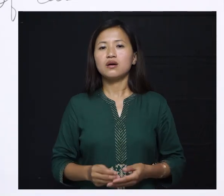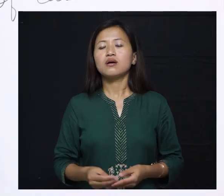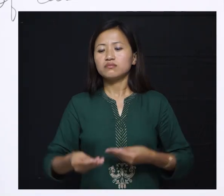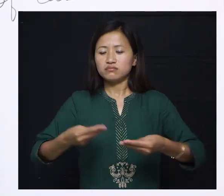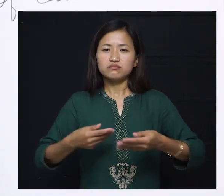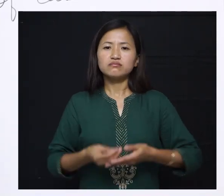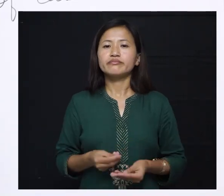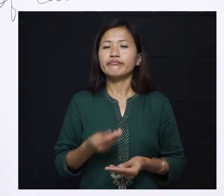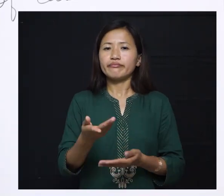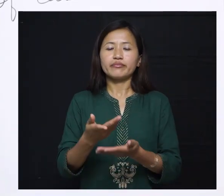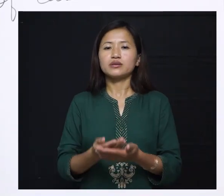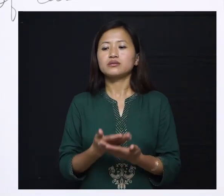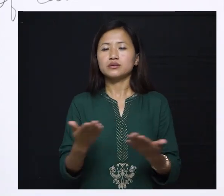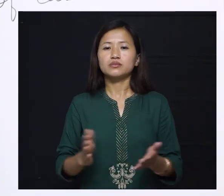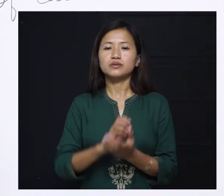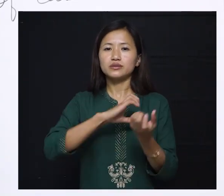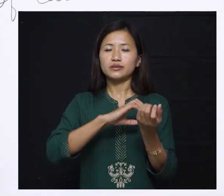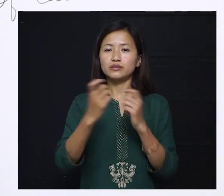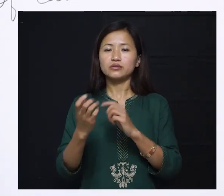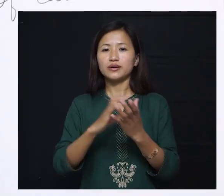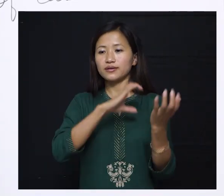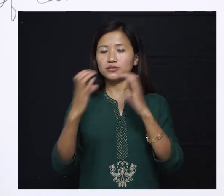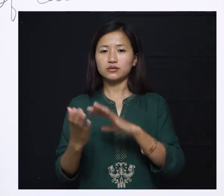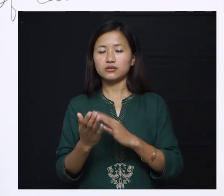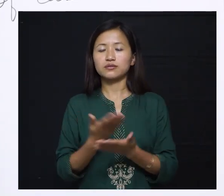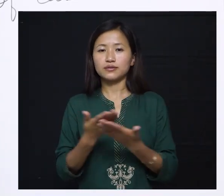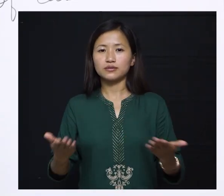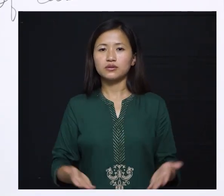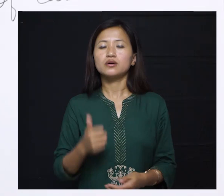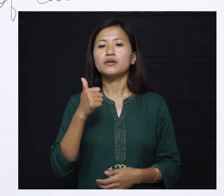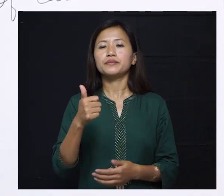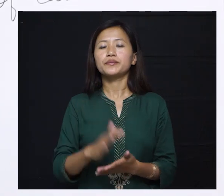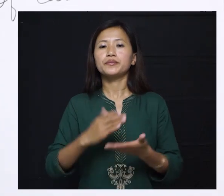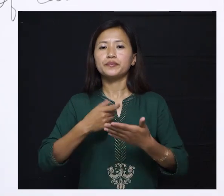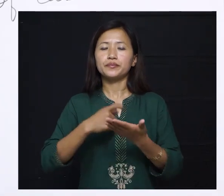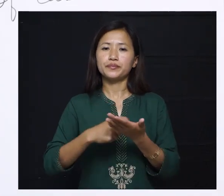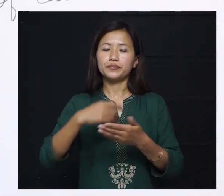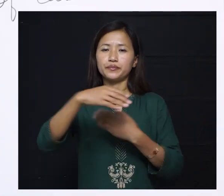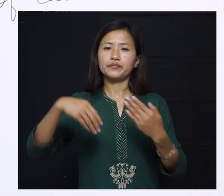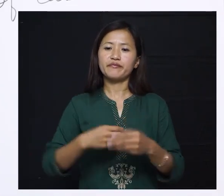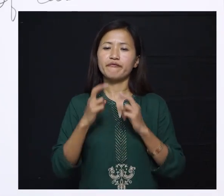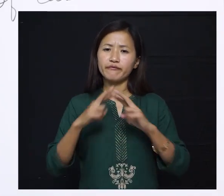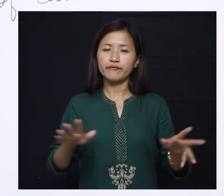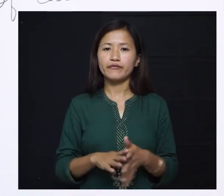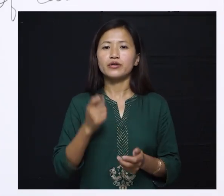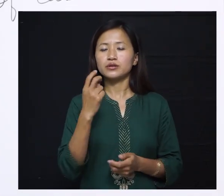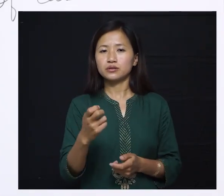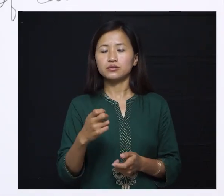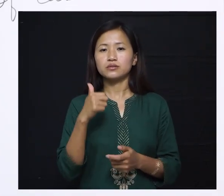also exchange the things. They used to barter the things. So it made the relationship very good, okay? So that comes